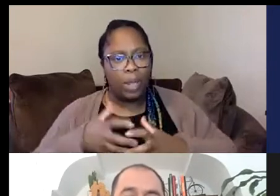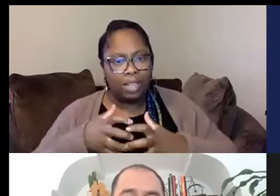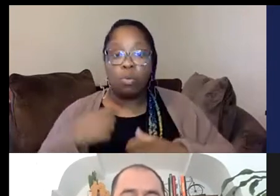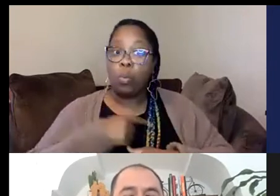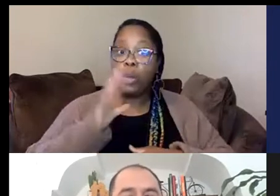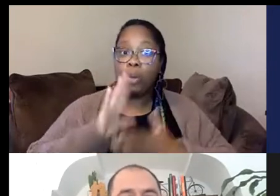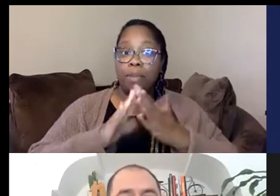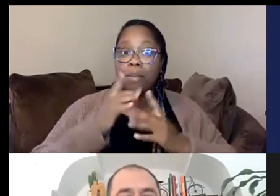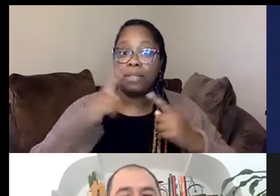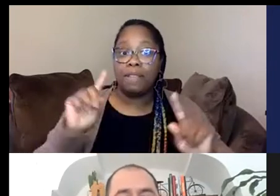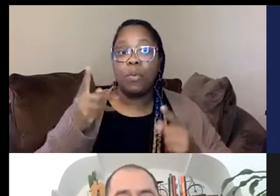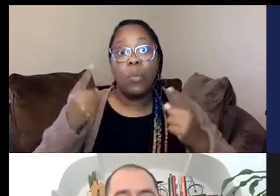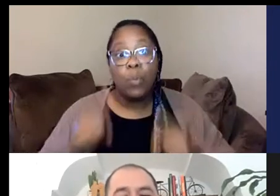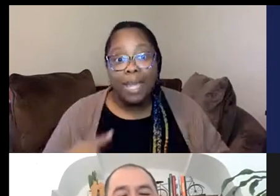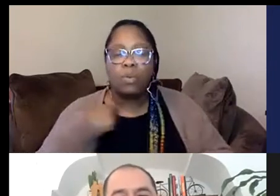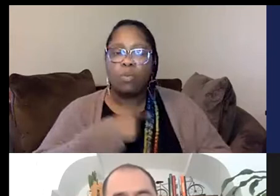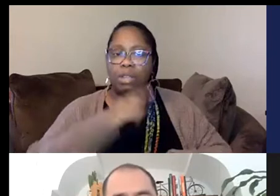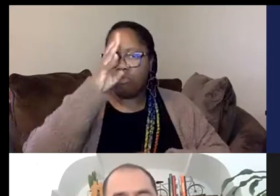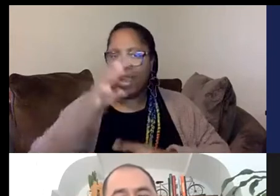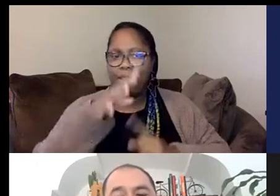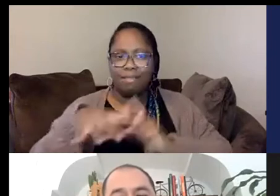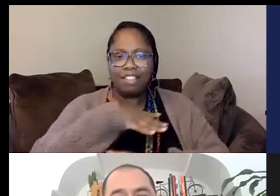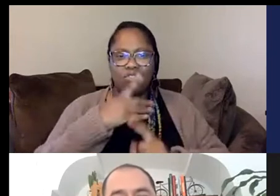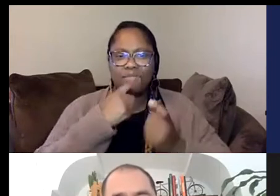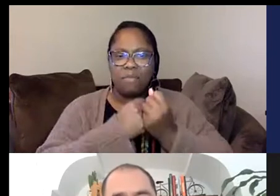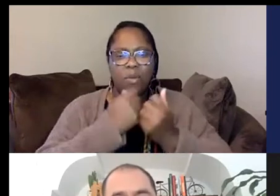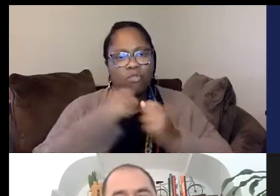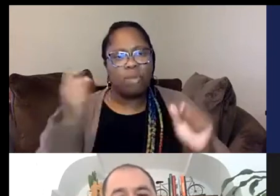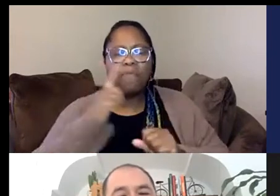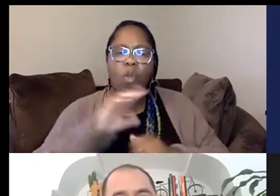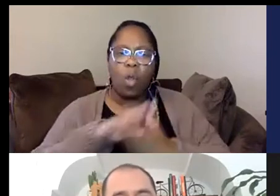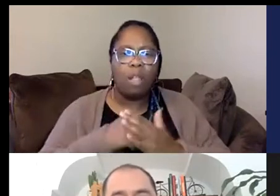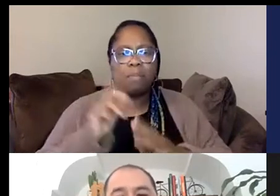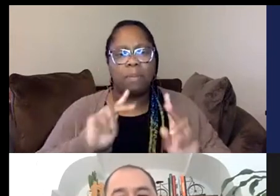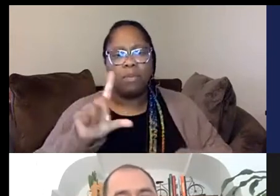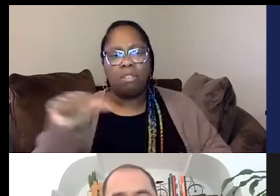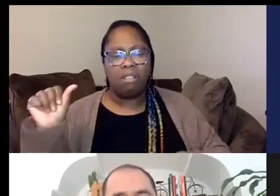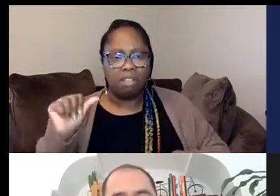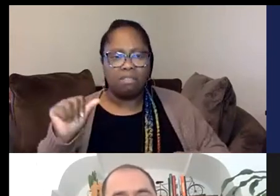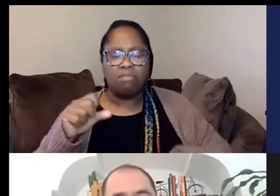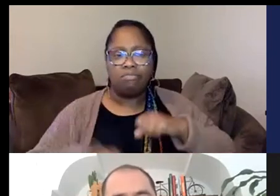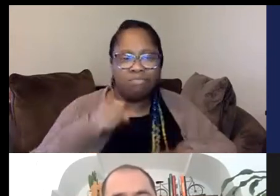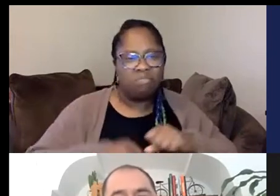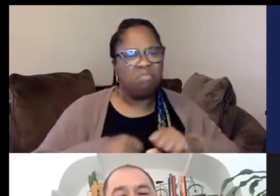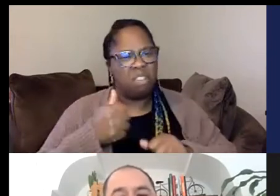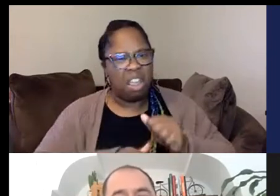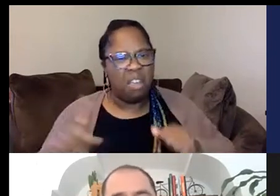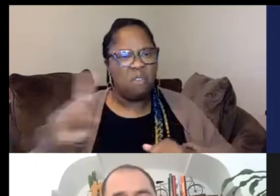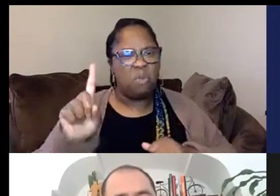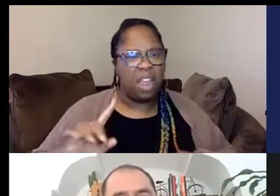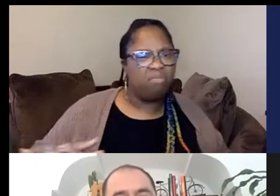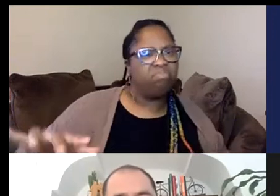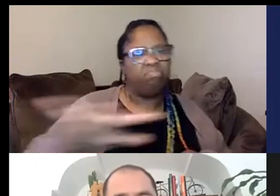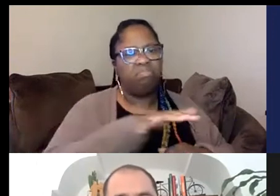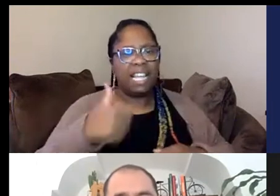we have created the conditions that will support the freedom for all Angelenos to ride a bike everywhere we want to go, anytime